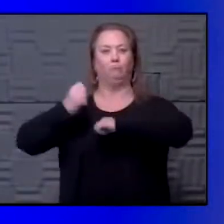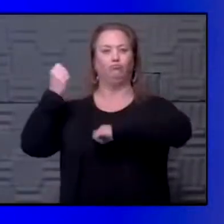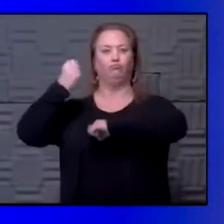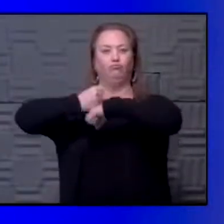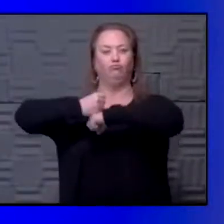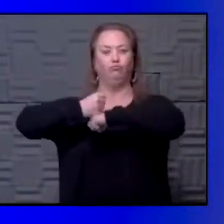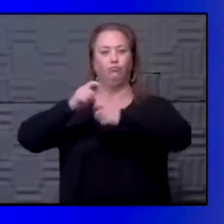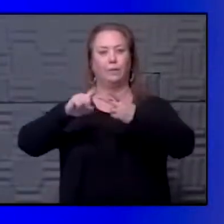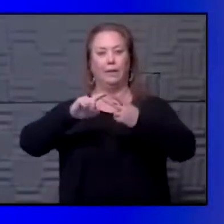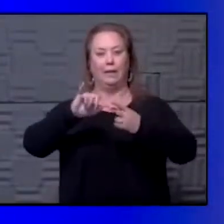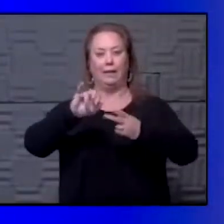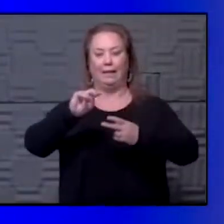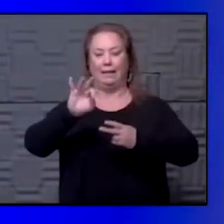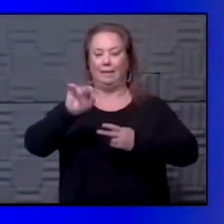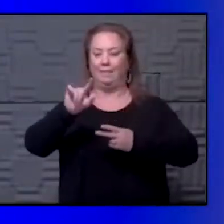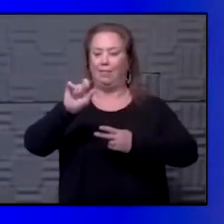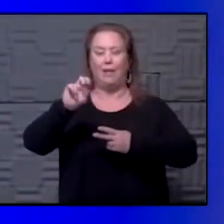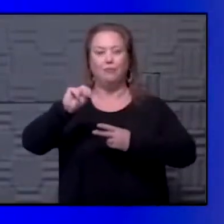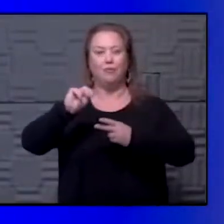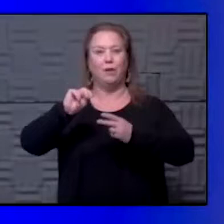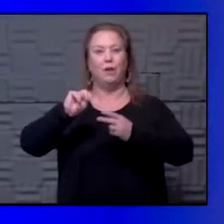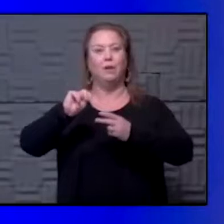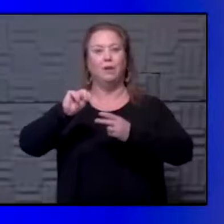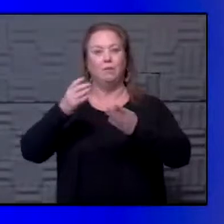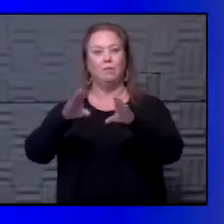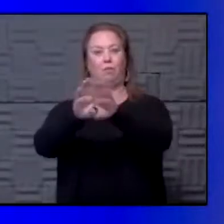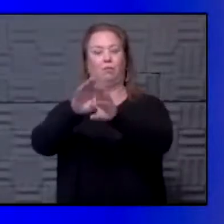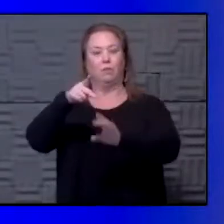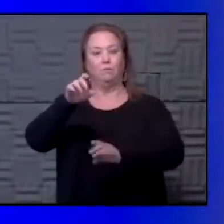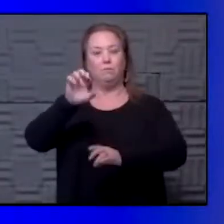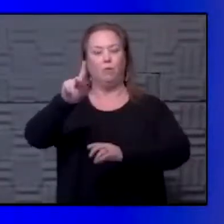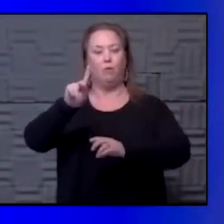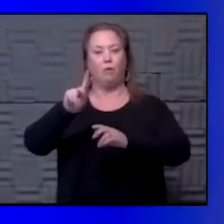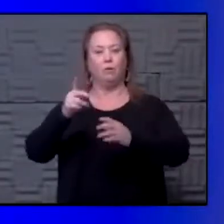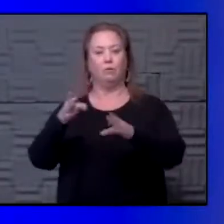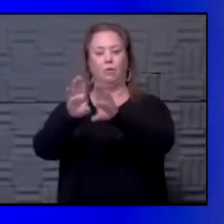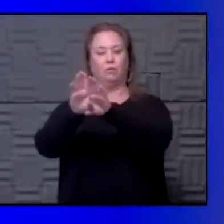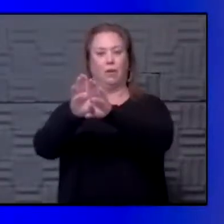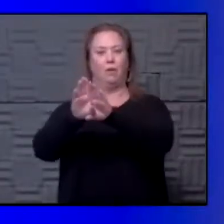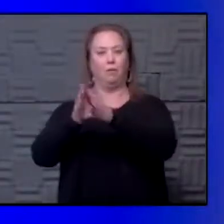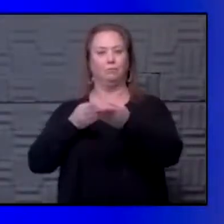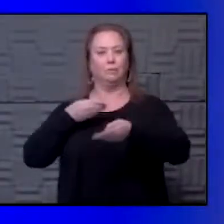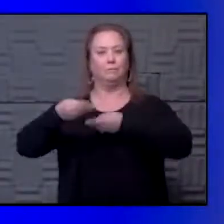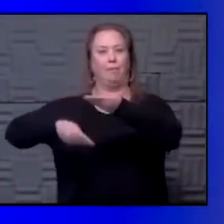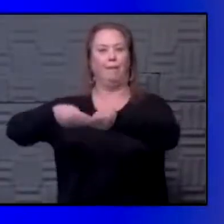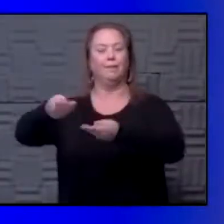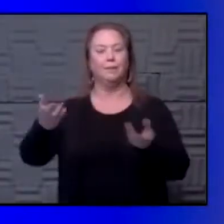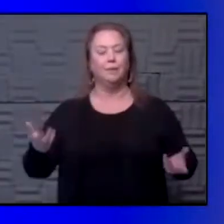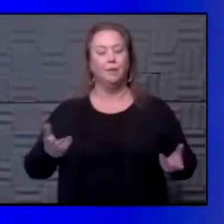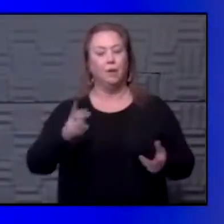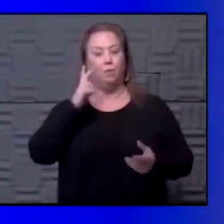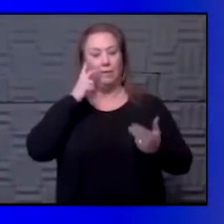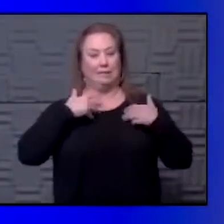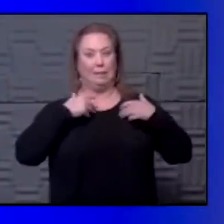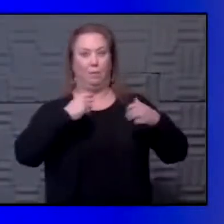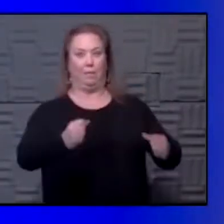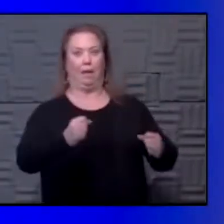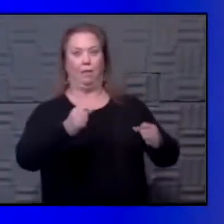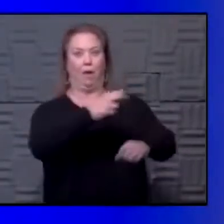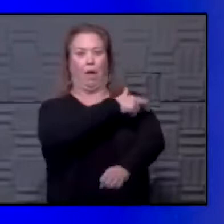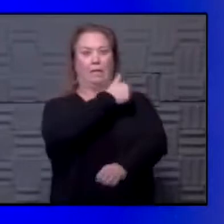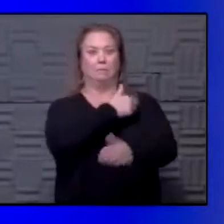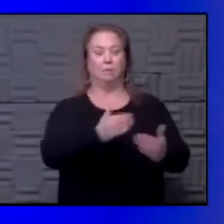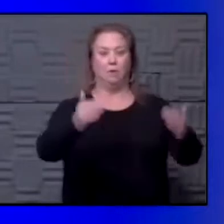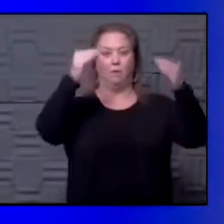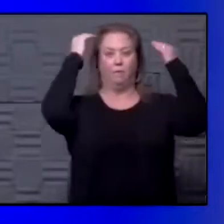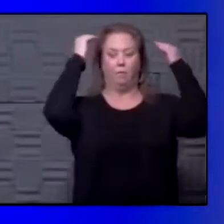to inflation, the pork prices, shutting down our supply chains. We've seen what happens when healthcare systems get overwhelmed, not